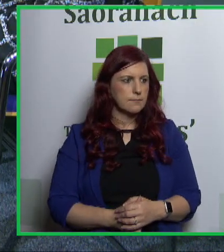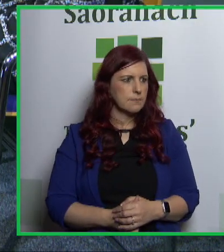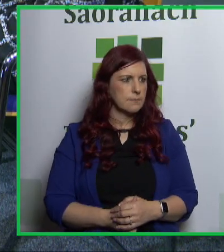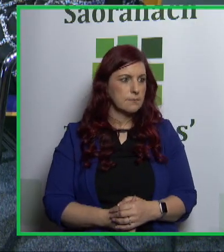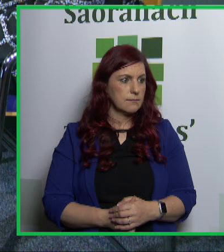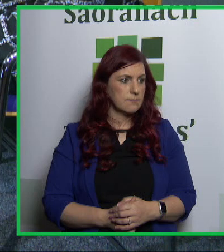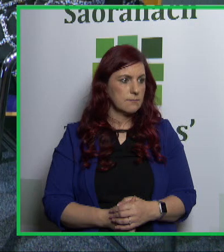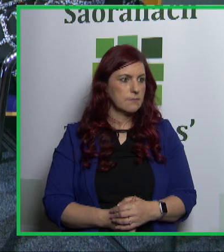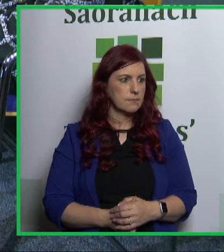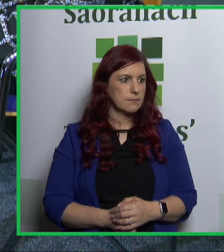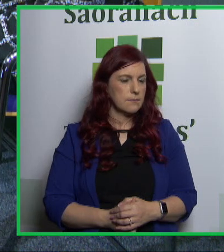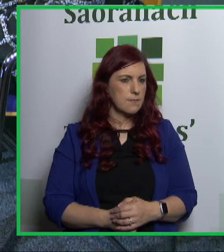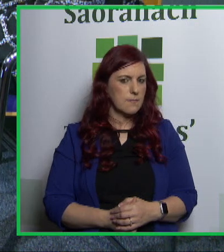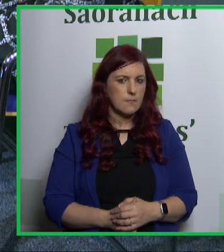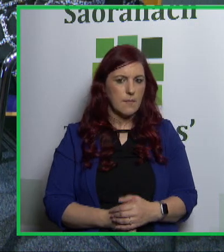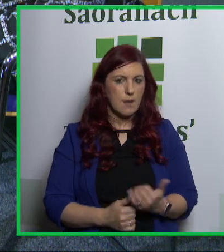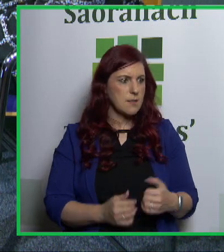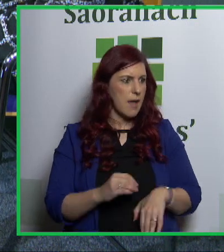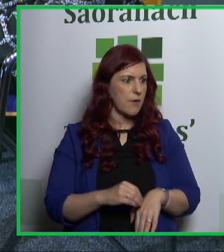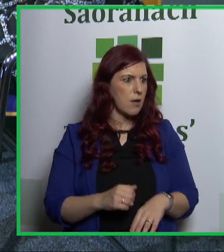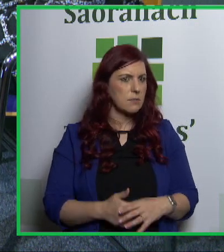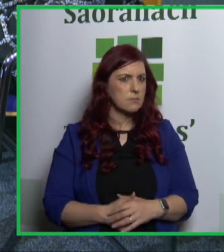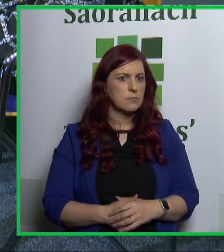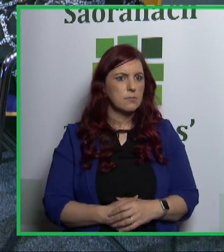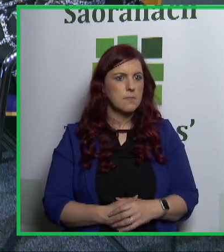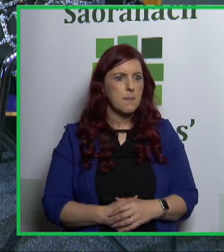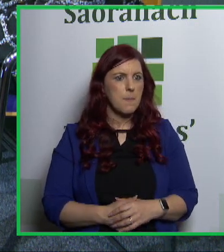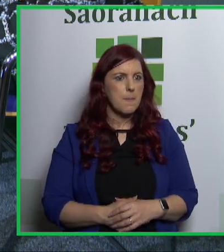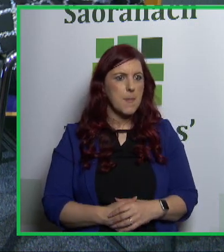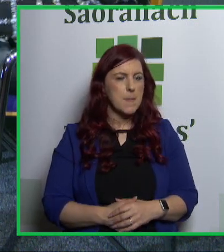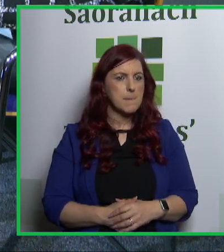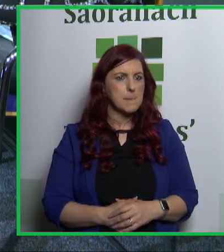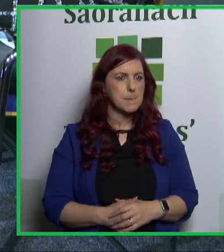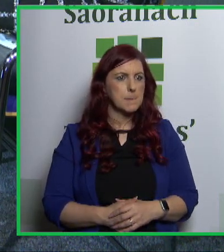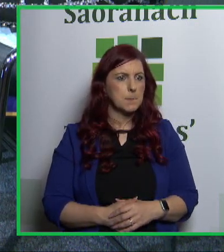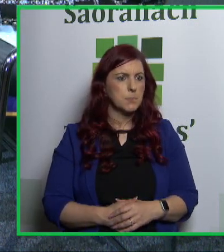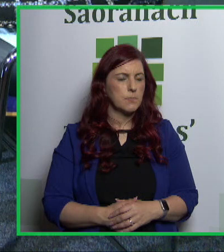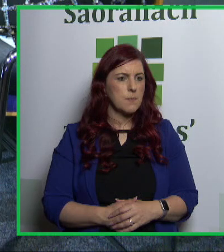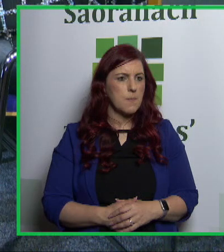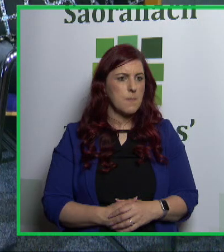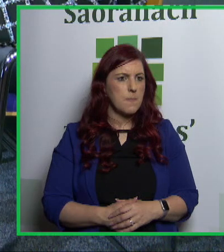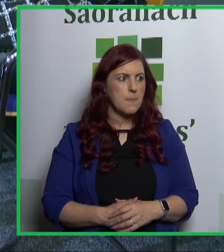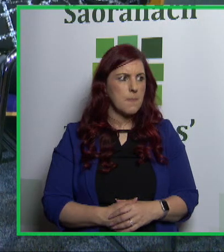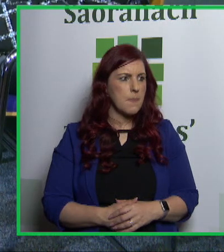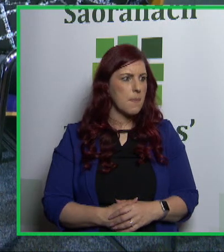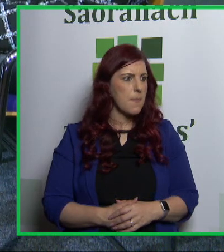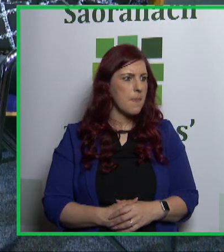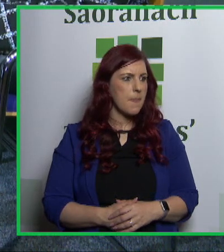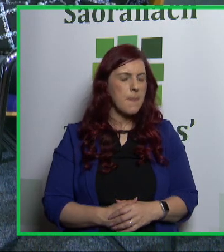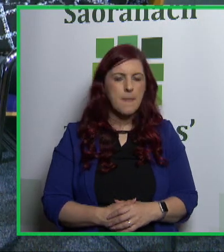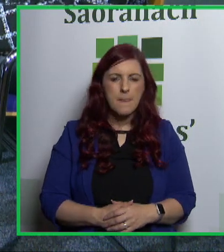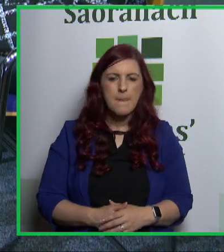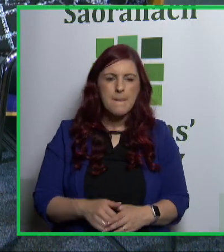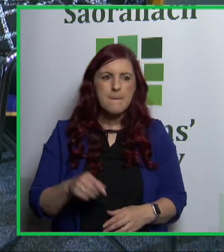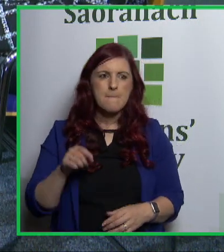drugs, it's more of an extension of the fun time of going out. You know, like, for many people of the older generation, drugs might be seen as a step too